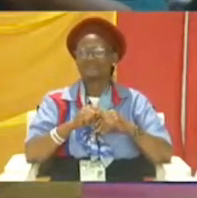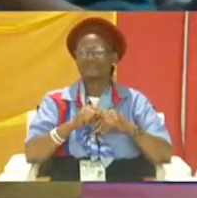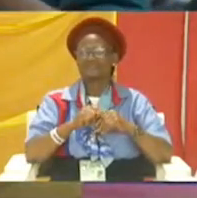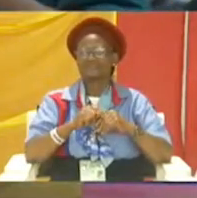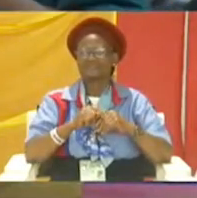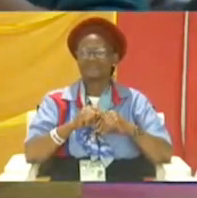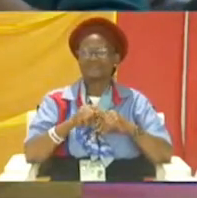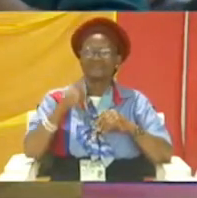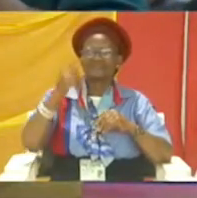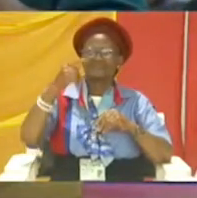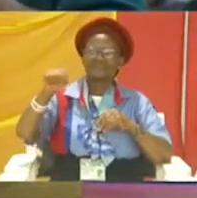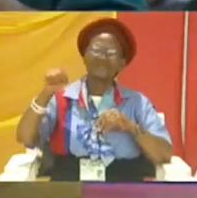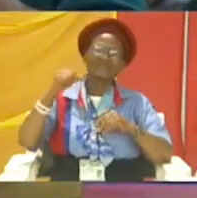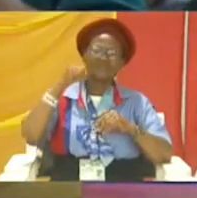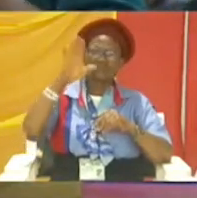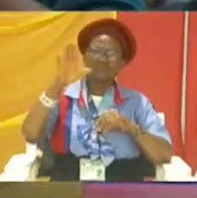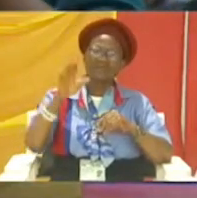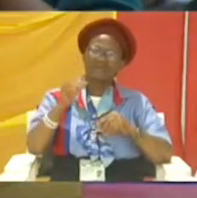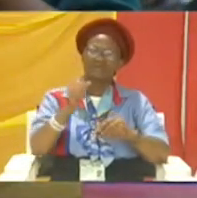that the woman got his